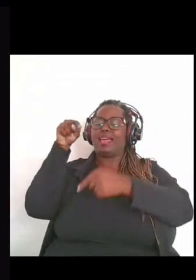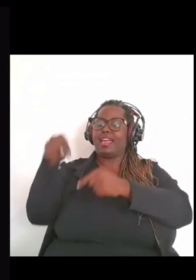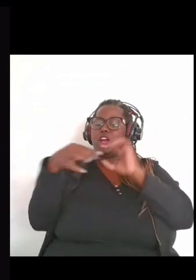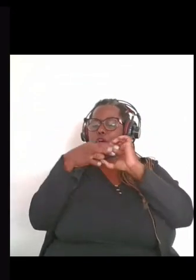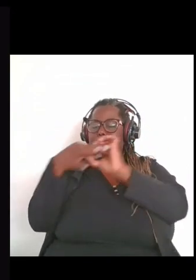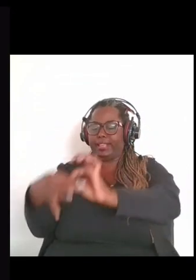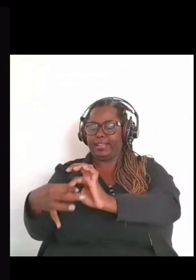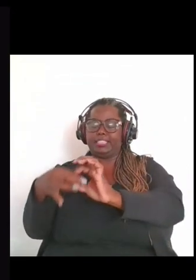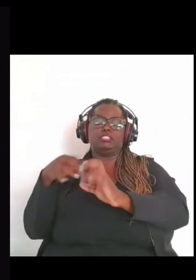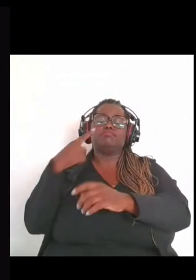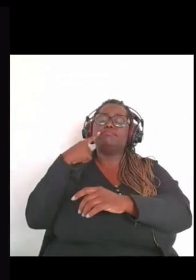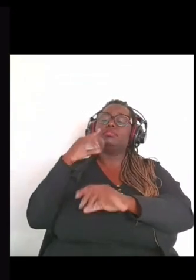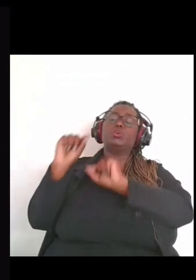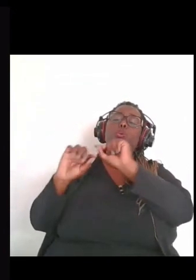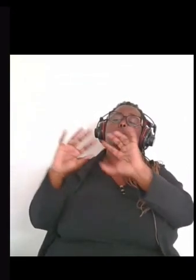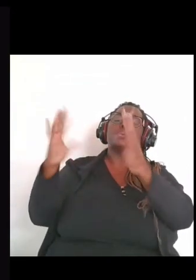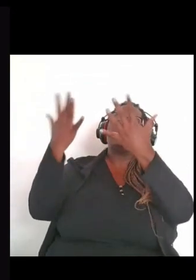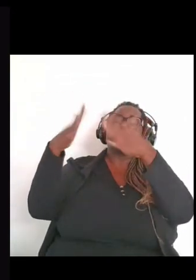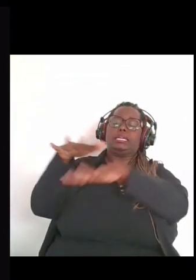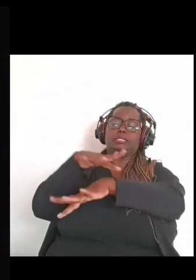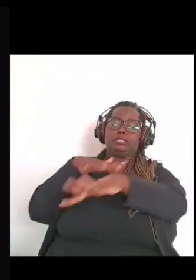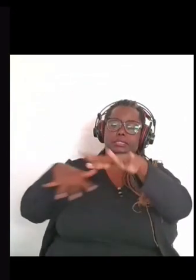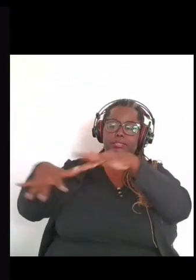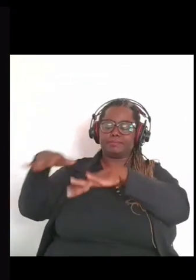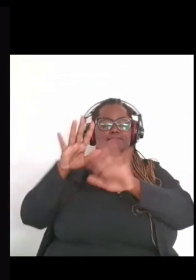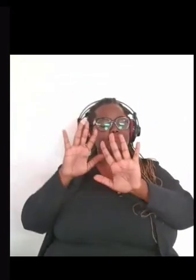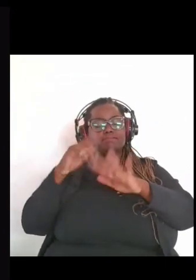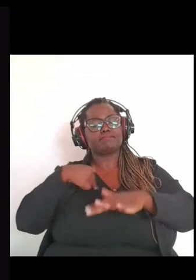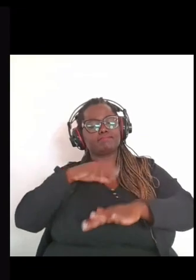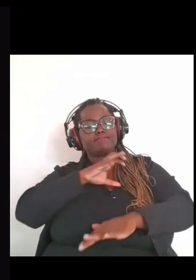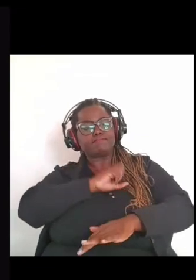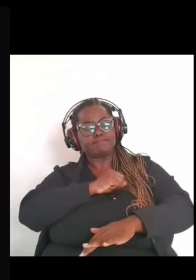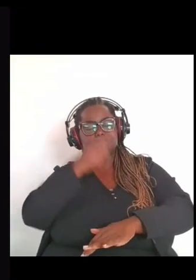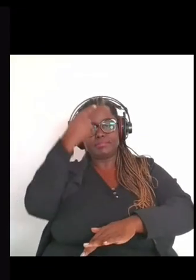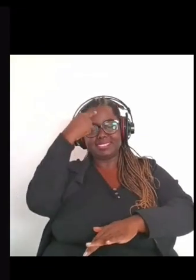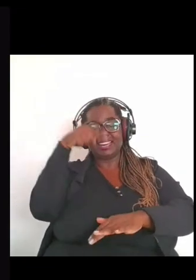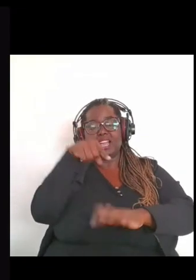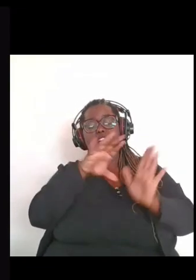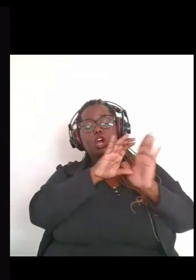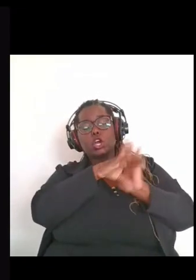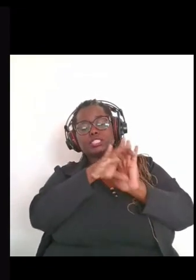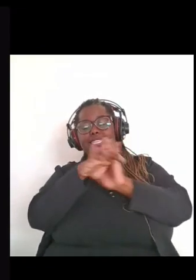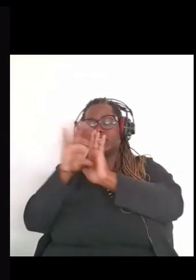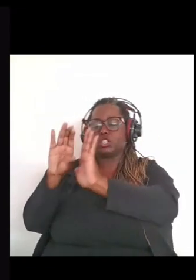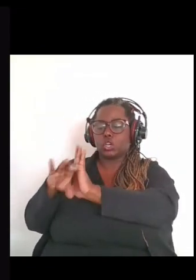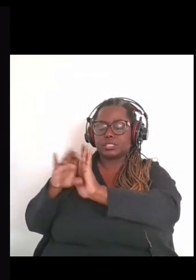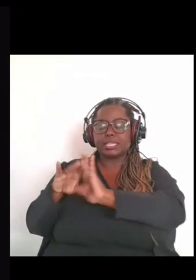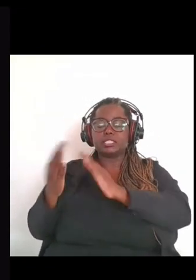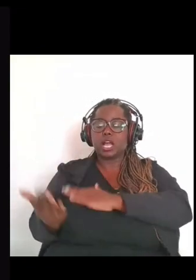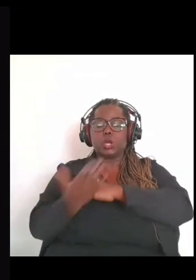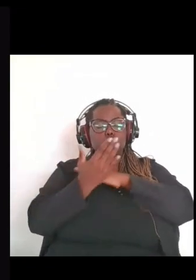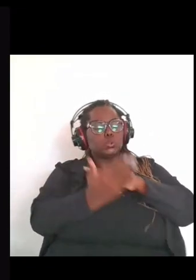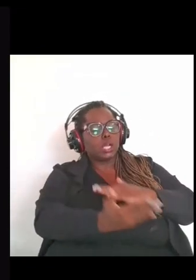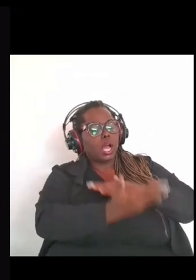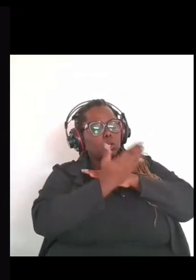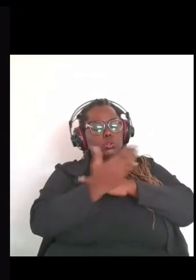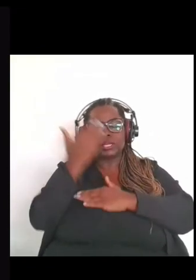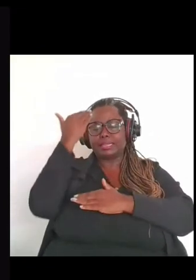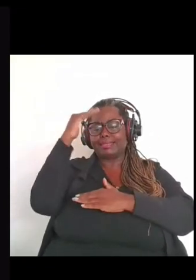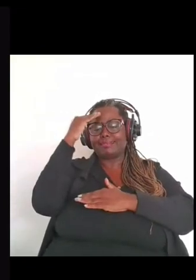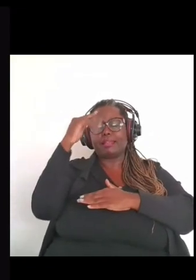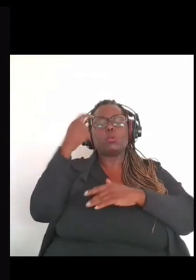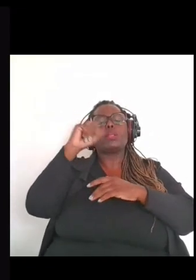how does it help us resurface what else exists and and then have the conversation along those two